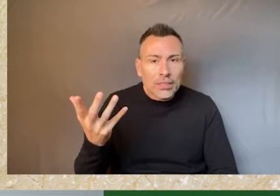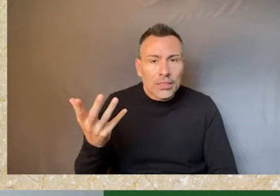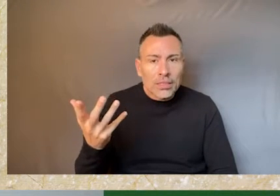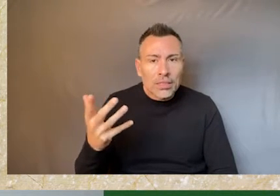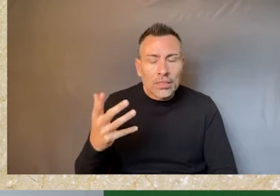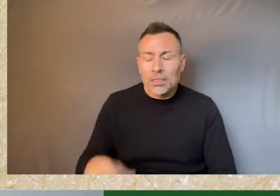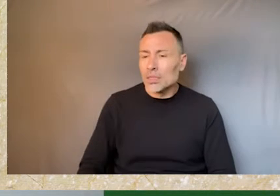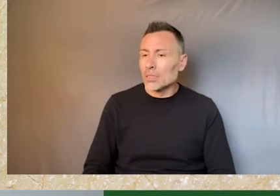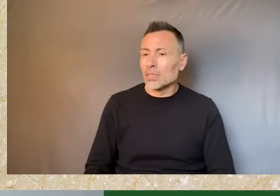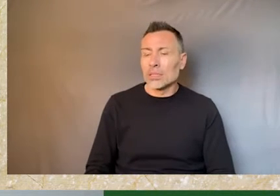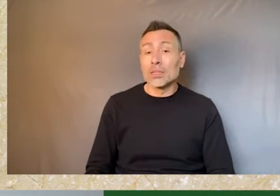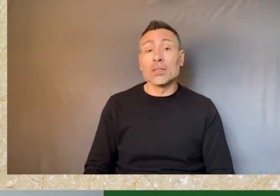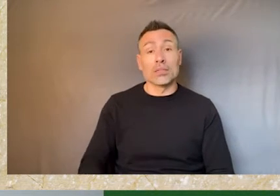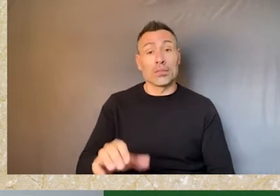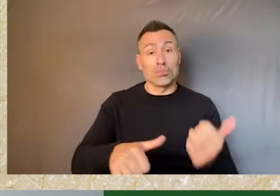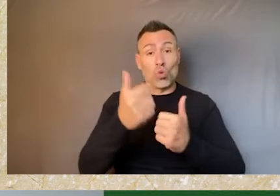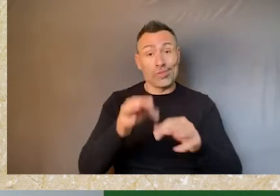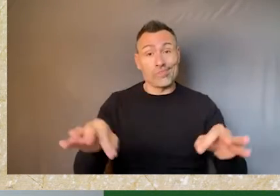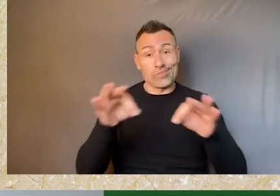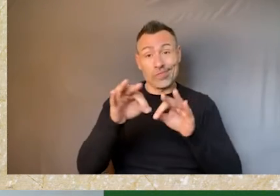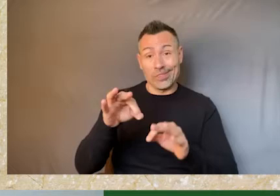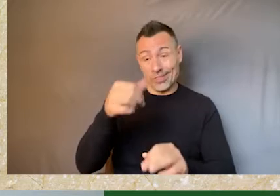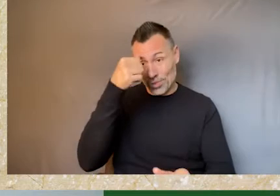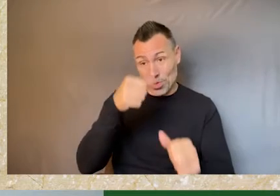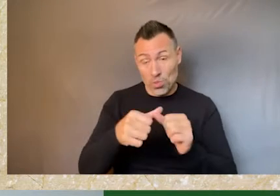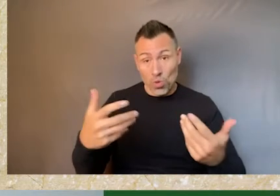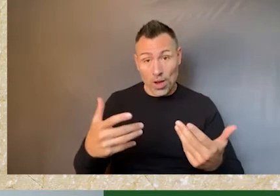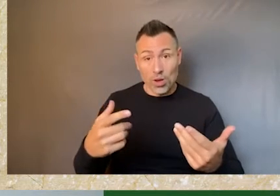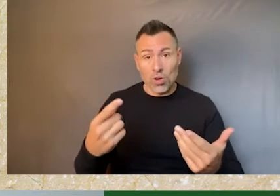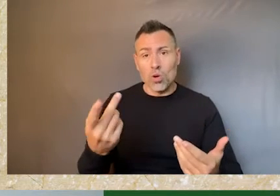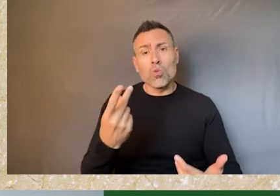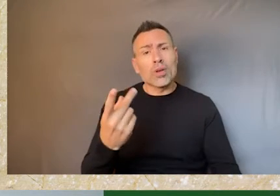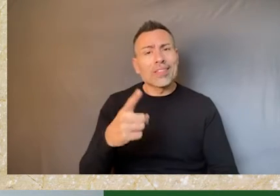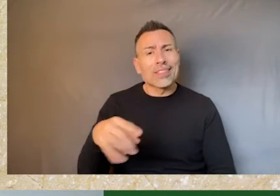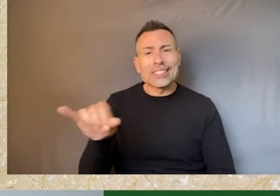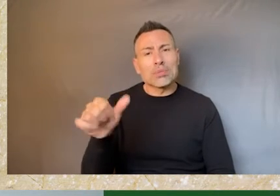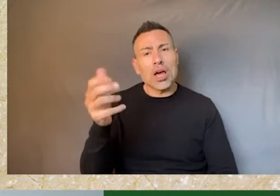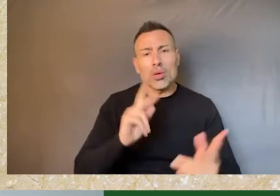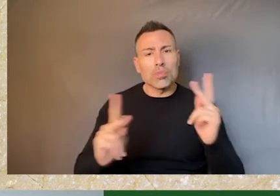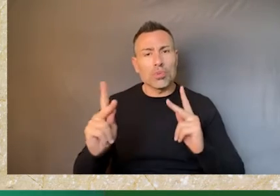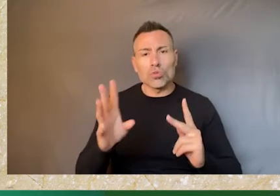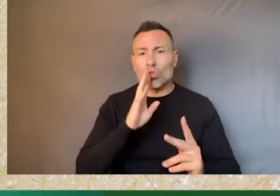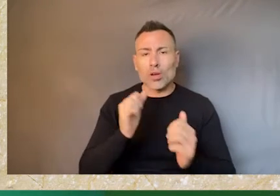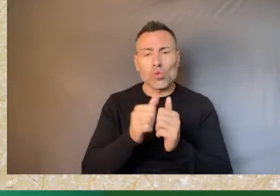The most important thing to remember is, we're just like everybody else. Talking to somebody with a disability shouldn't be a big